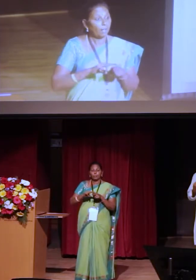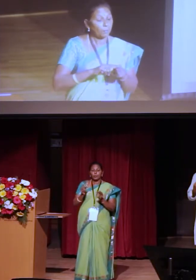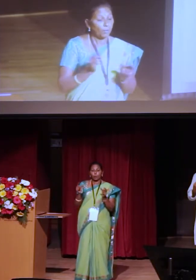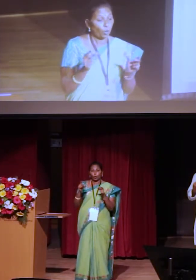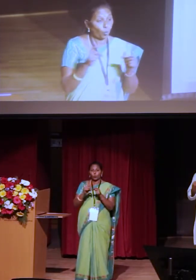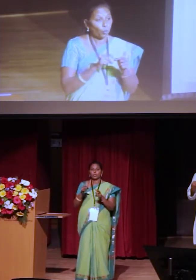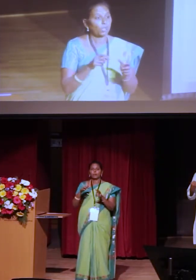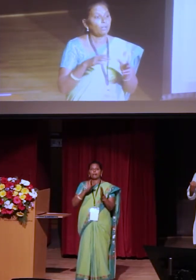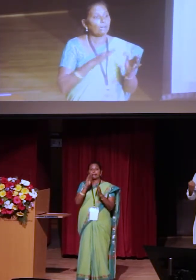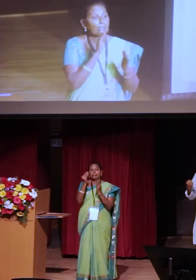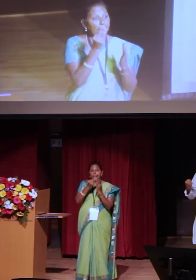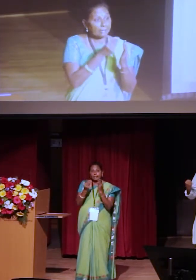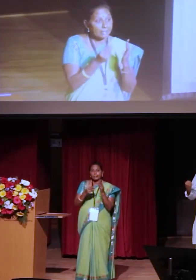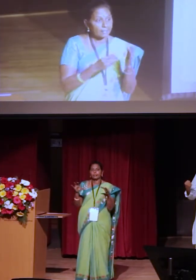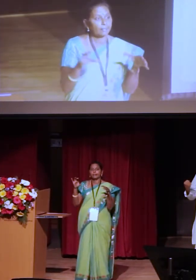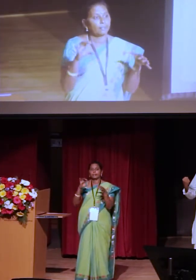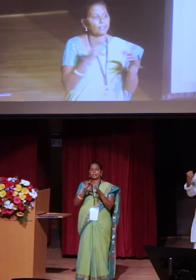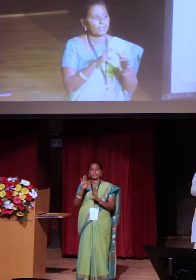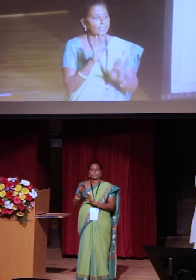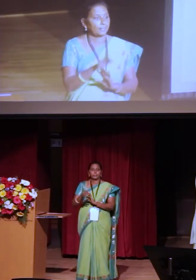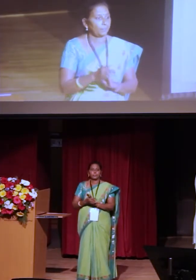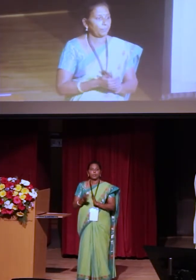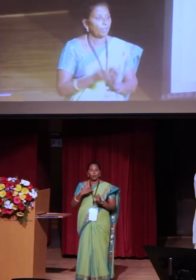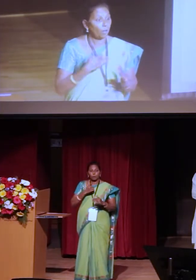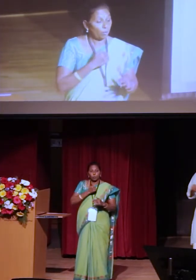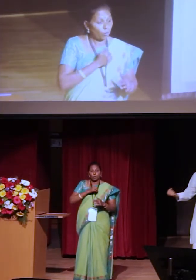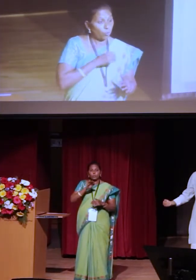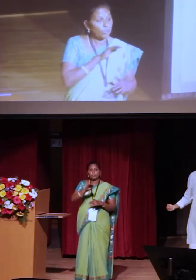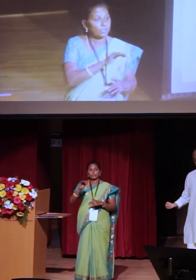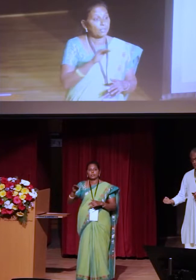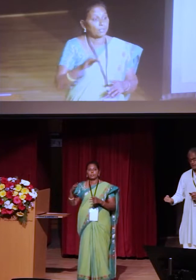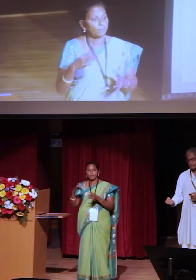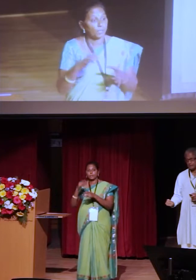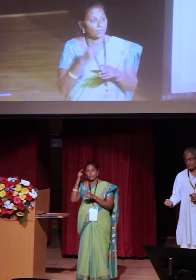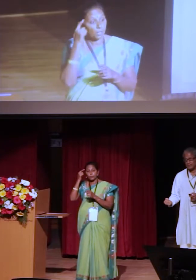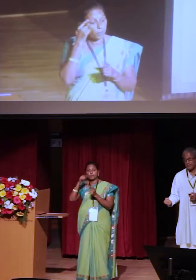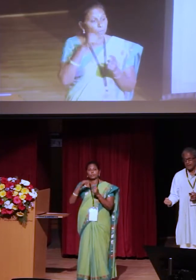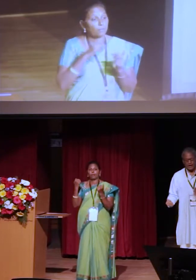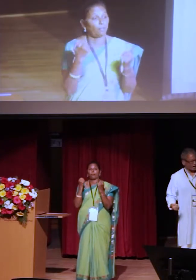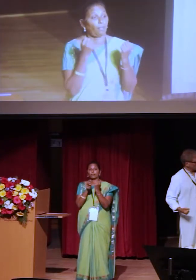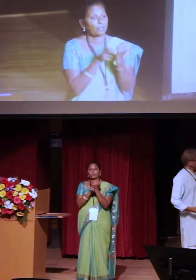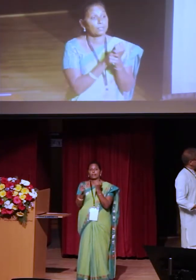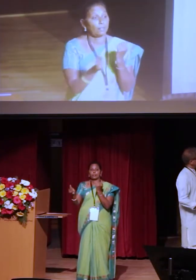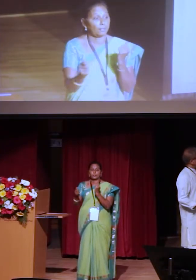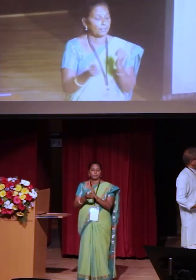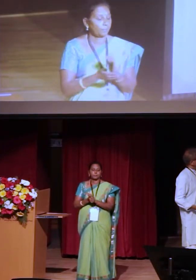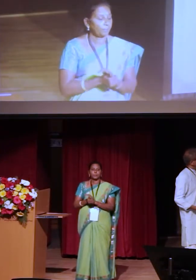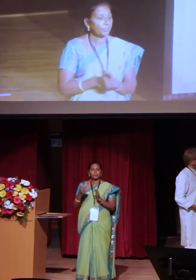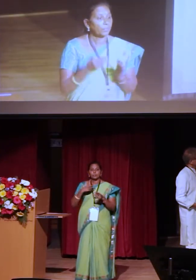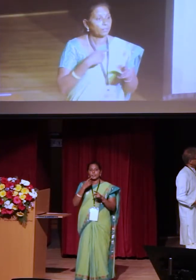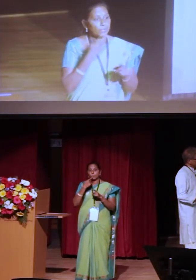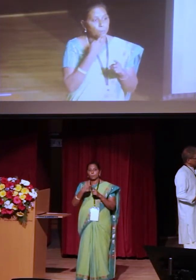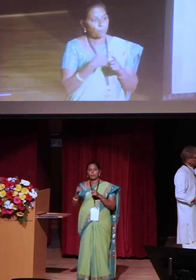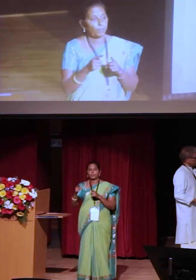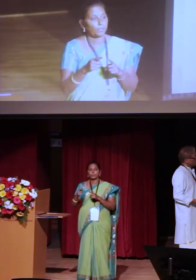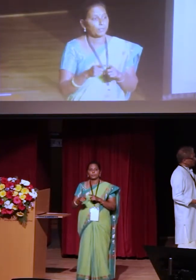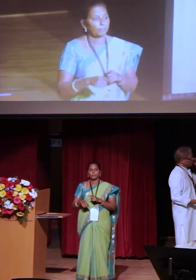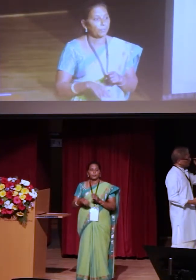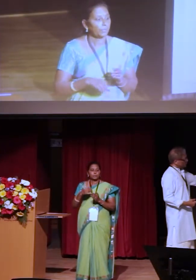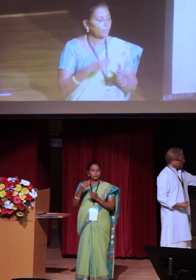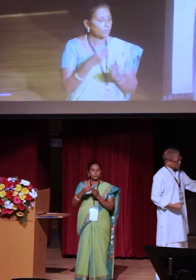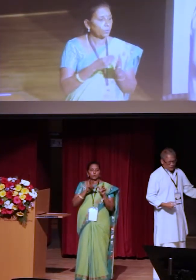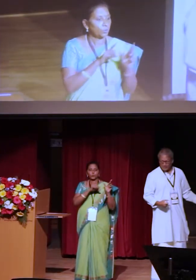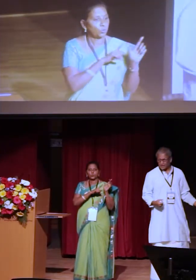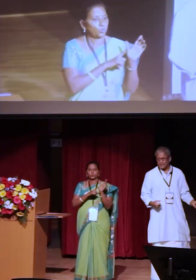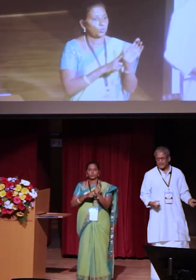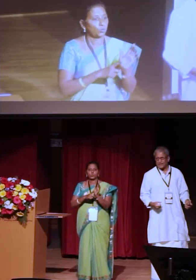design principles and let our children pick up computational thinking skills? And we spent, the picture here shows